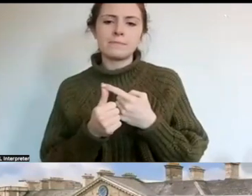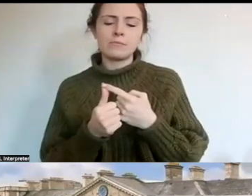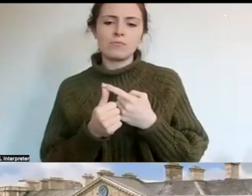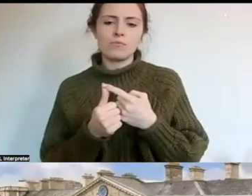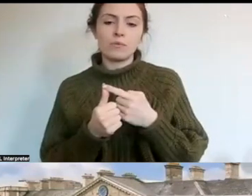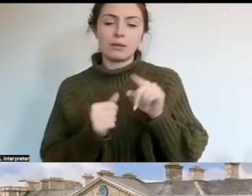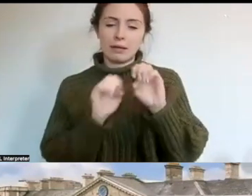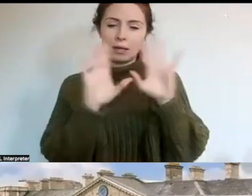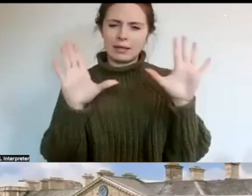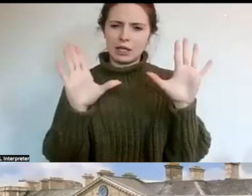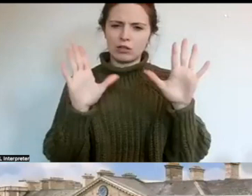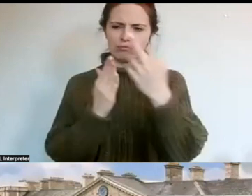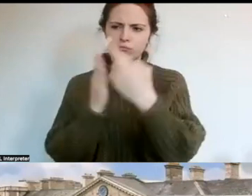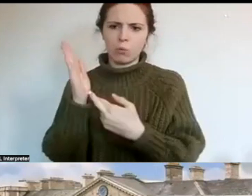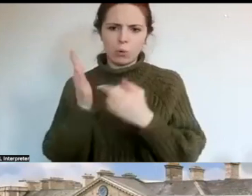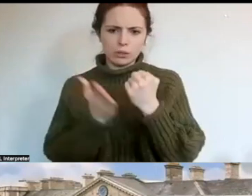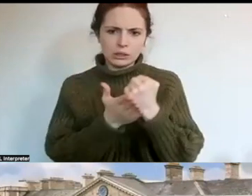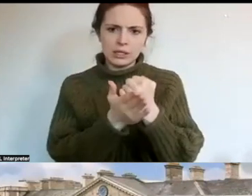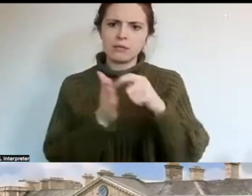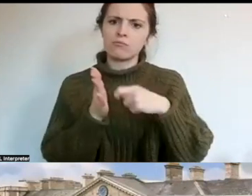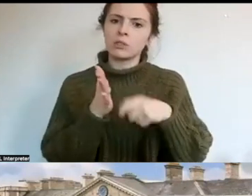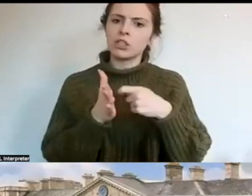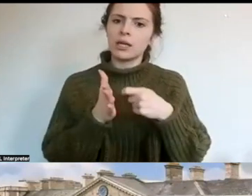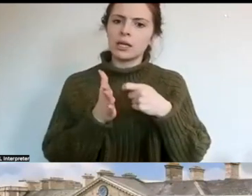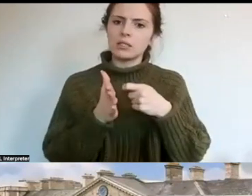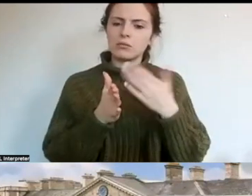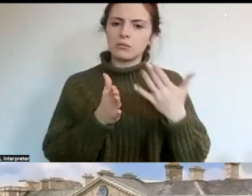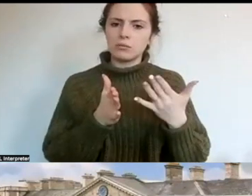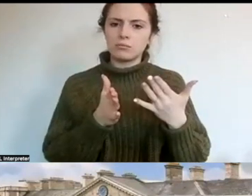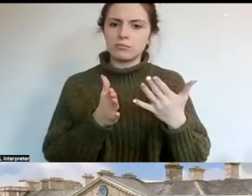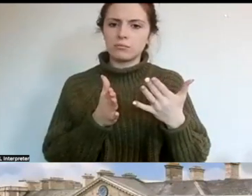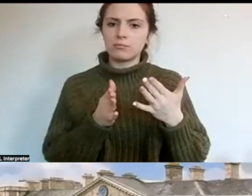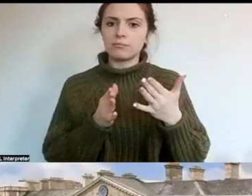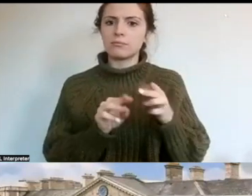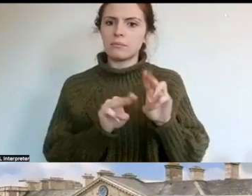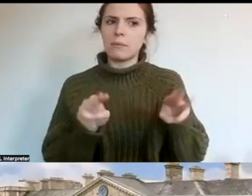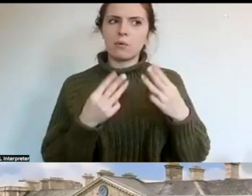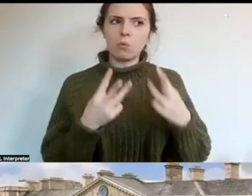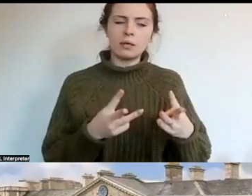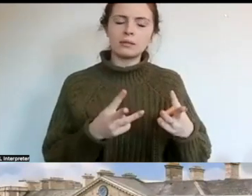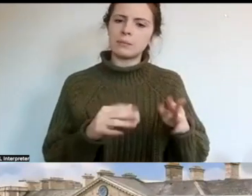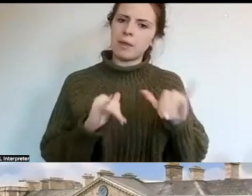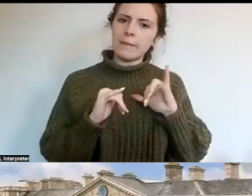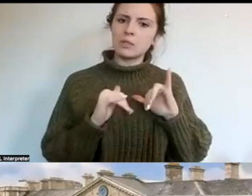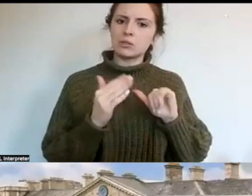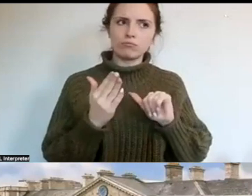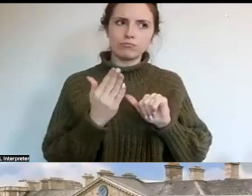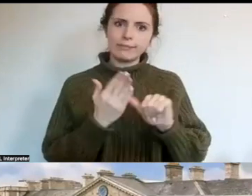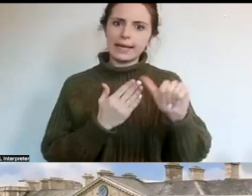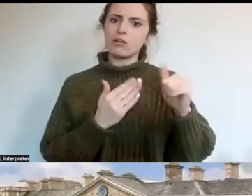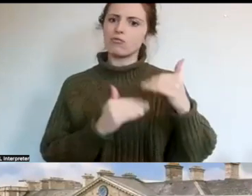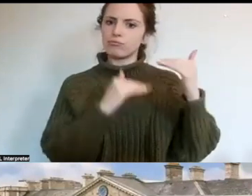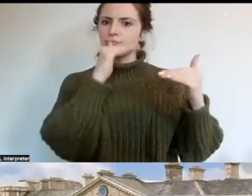your study the desire of the participants that people should be able to age in place. And that's also something that's reflected in